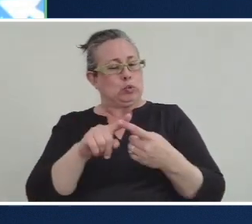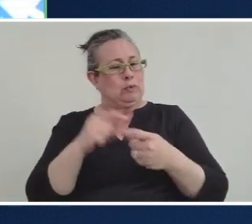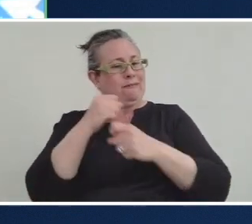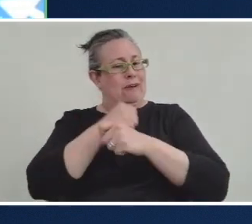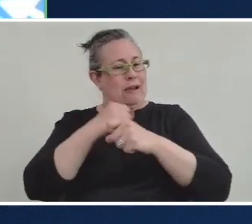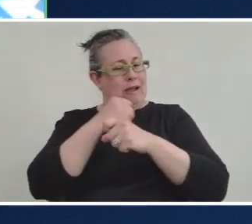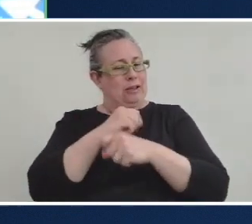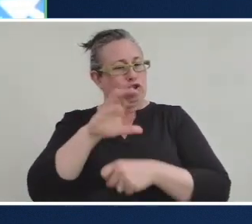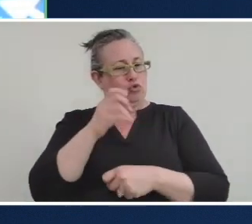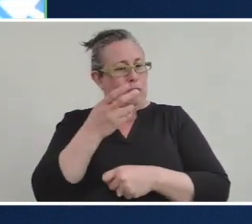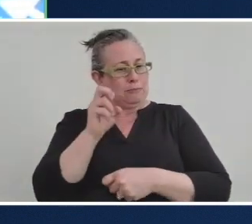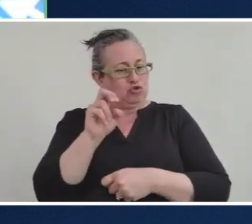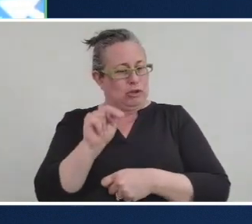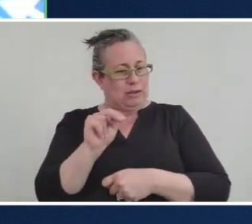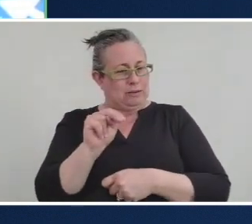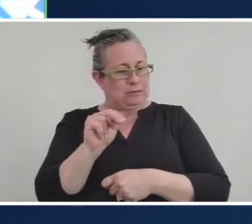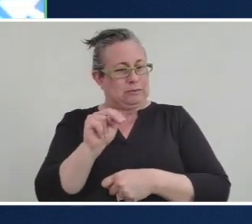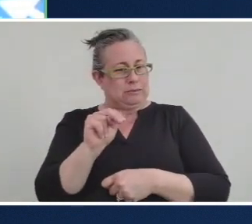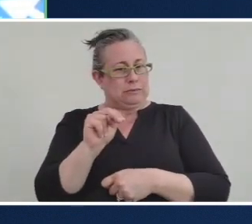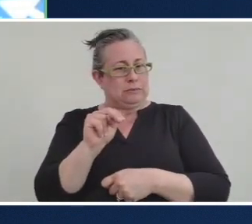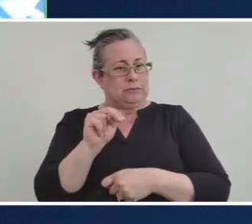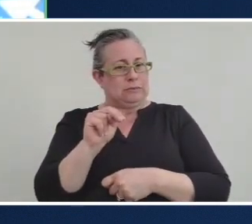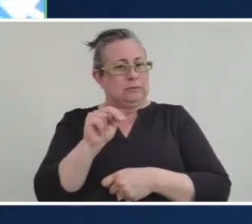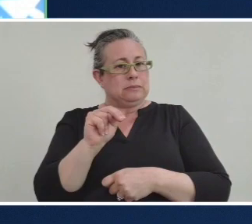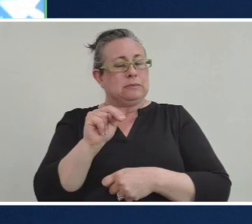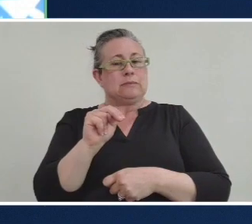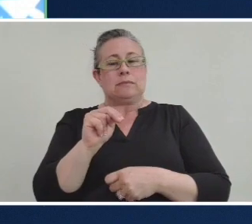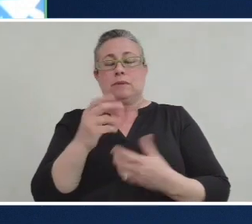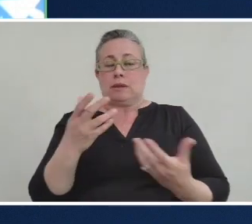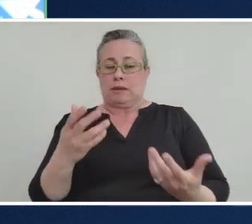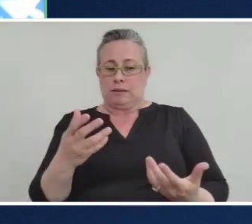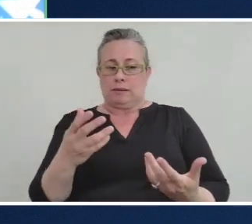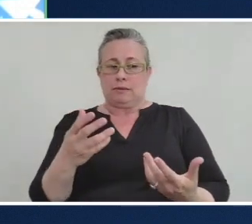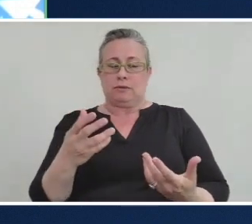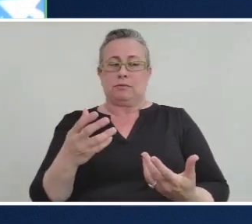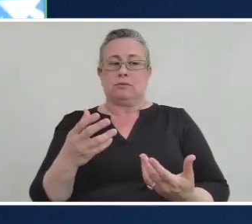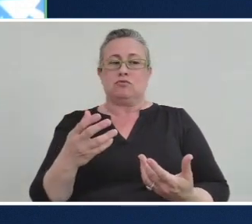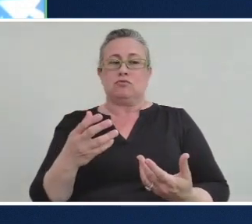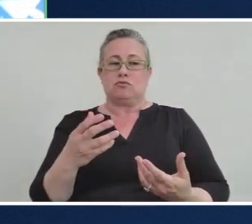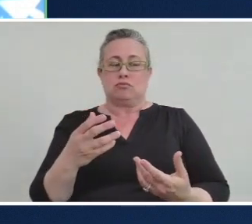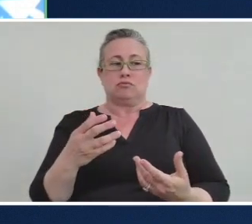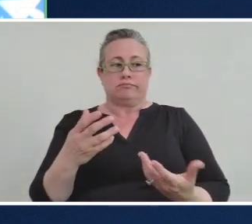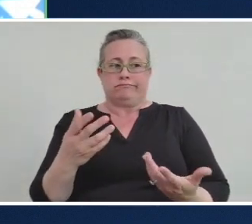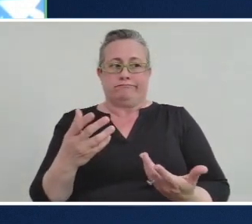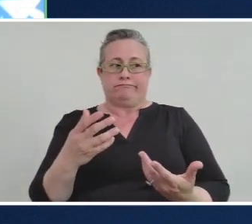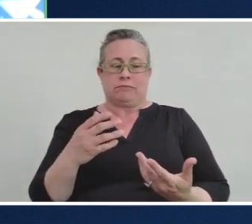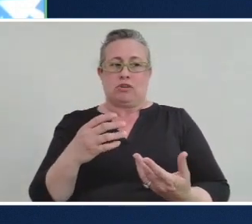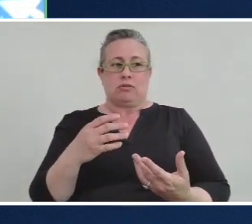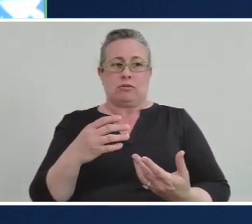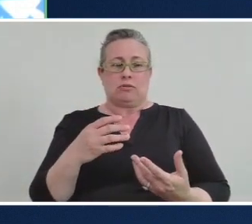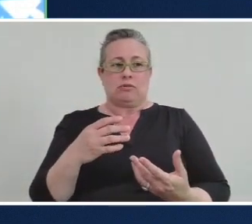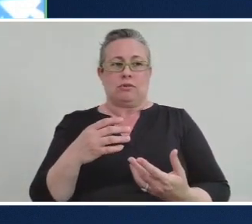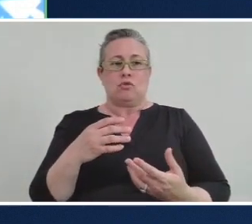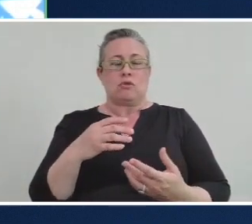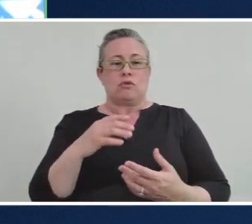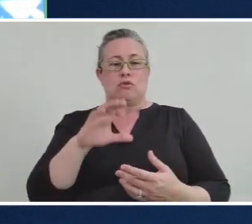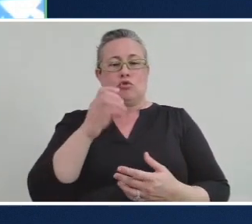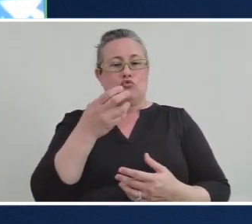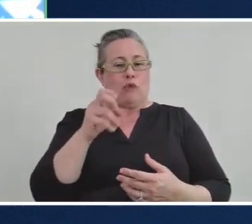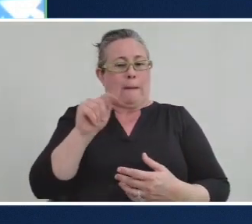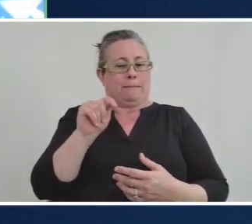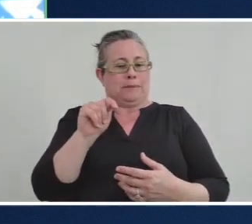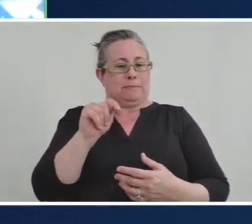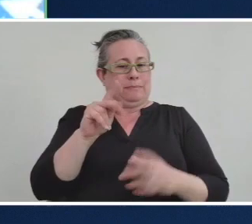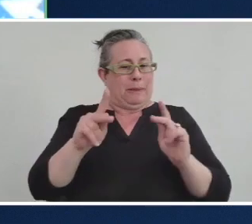corruption is asymmetrical because corrupt people have have networks, they have resources, they